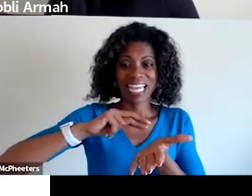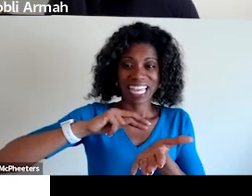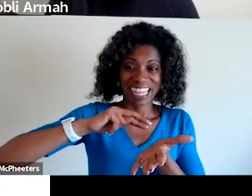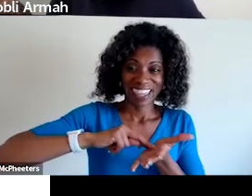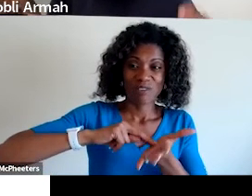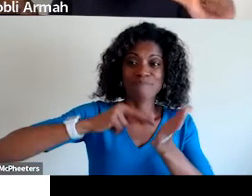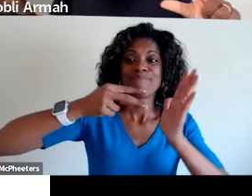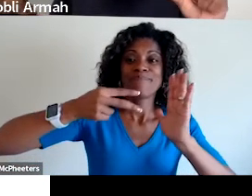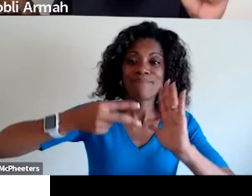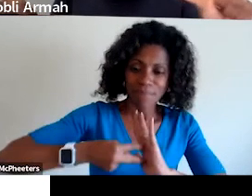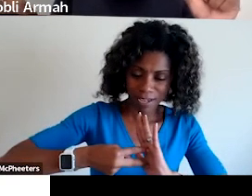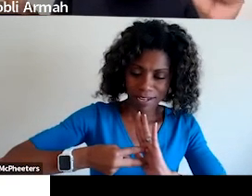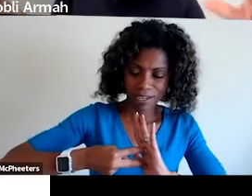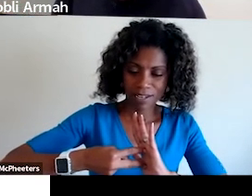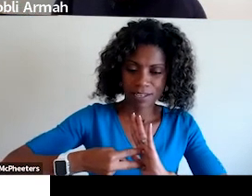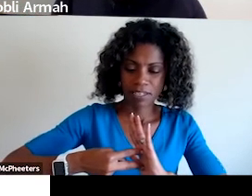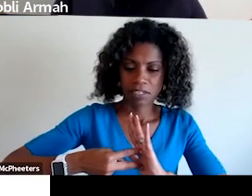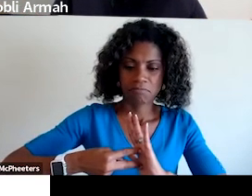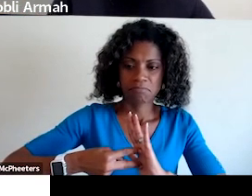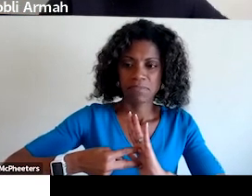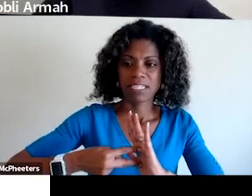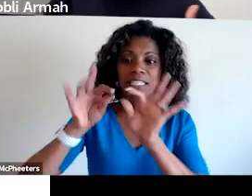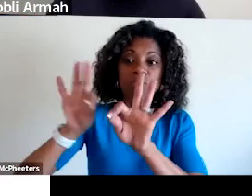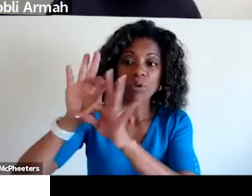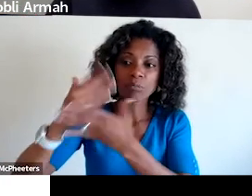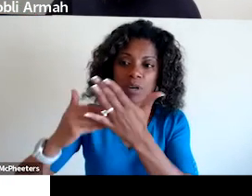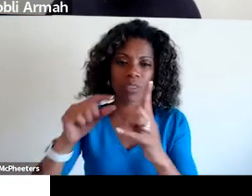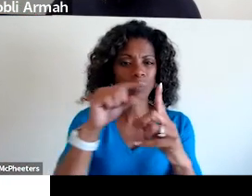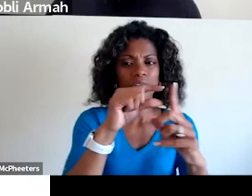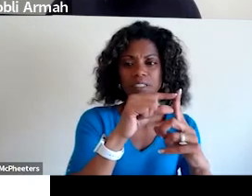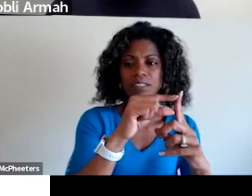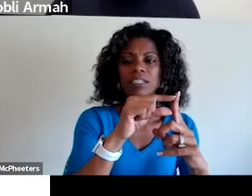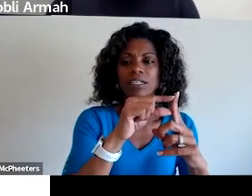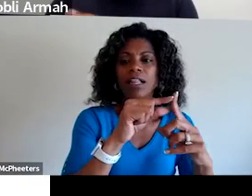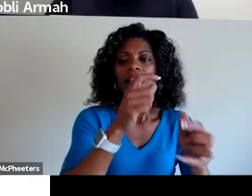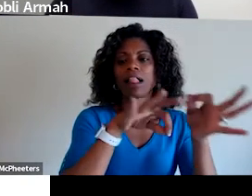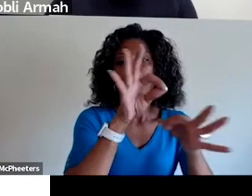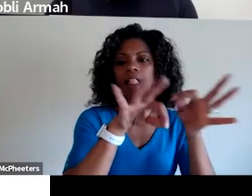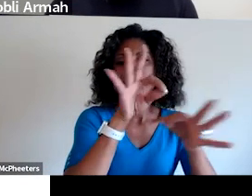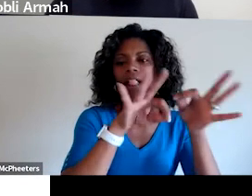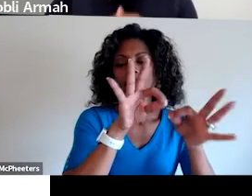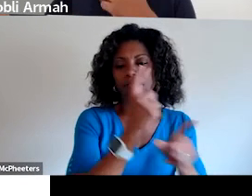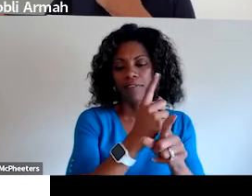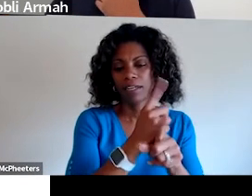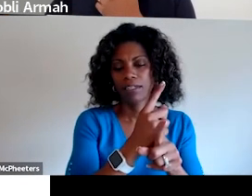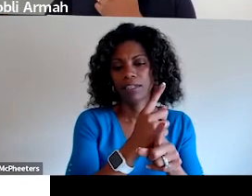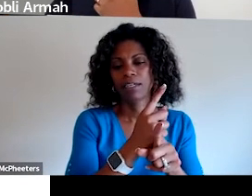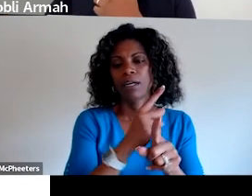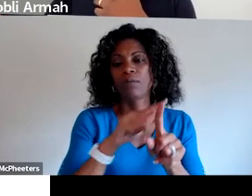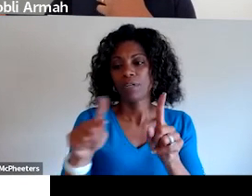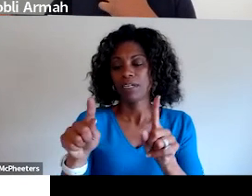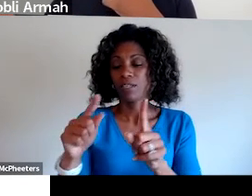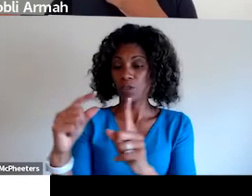most important. The words will change. We will evolve our language. The question is, where's your organization right